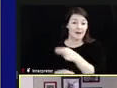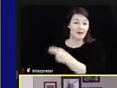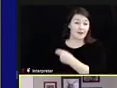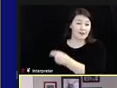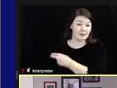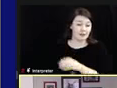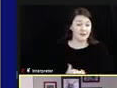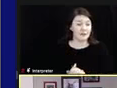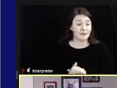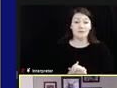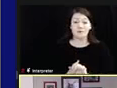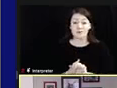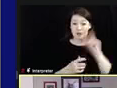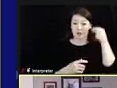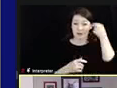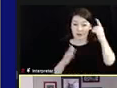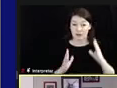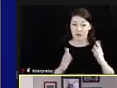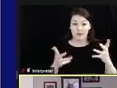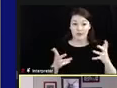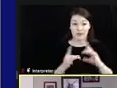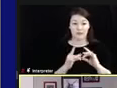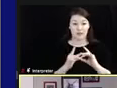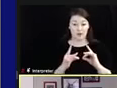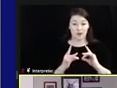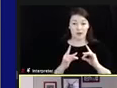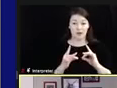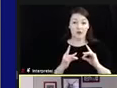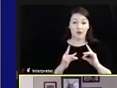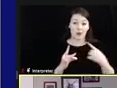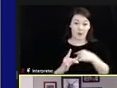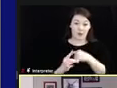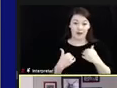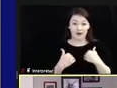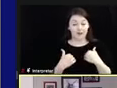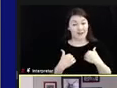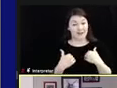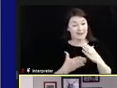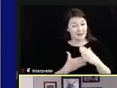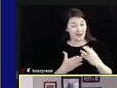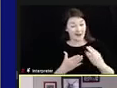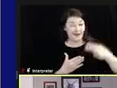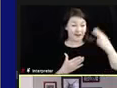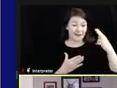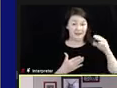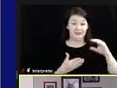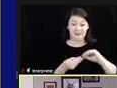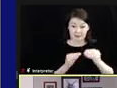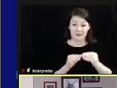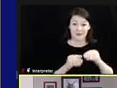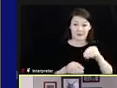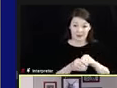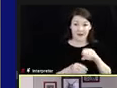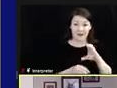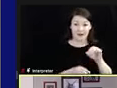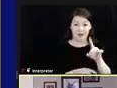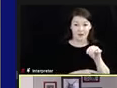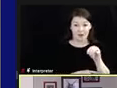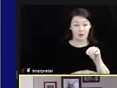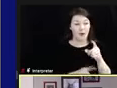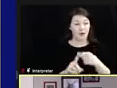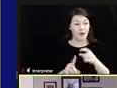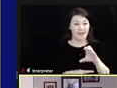As the governor mentioned, Colorado does unfortunately have some of the highest rates in the country right now. So we, based on the CDC data, appear